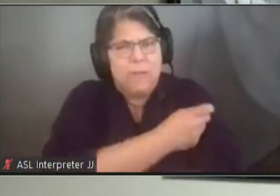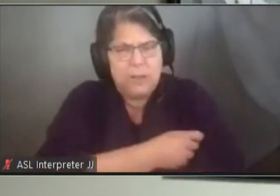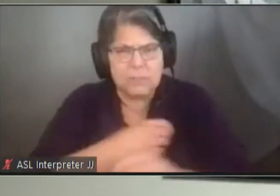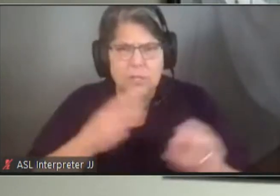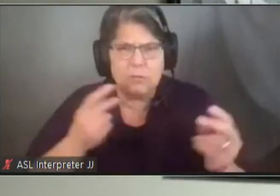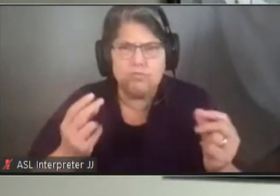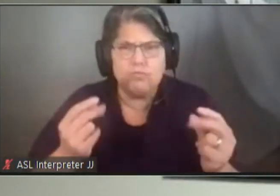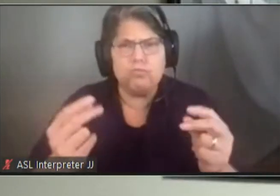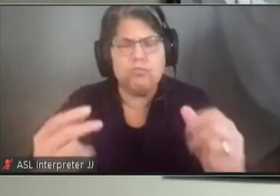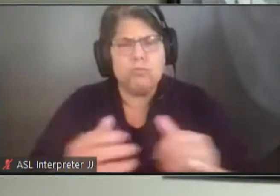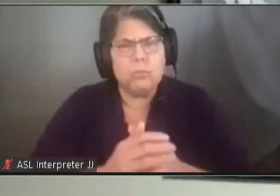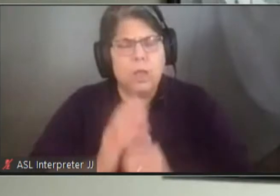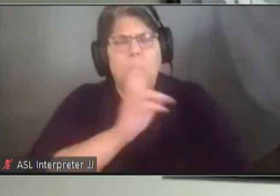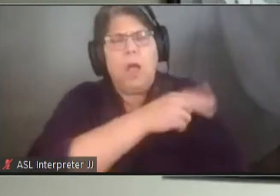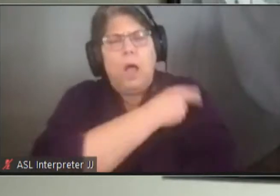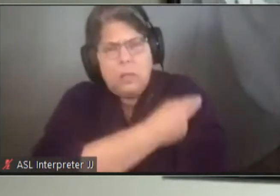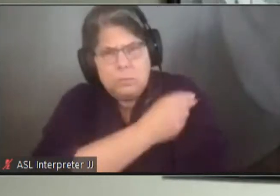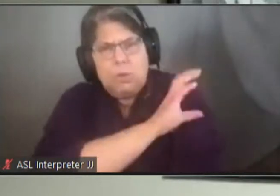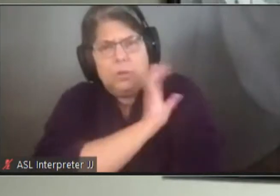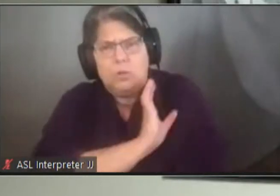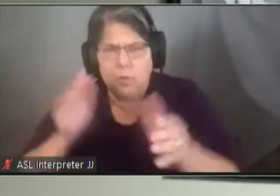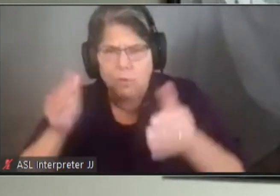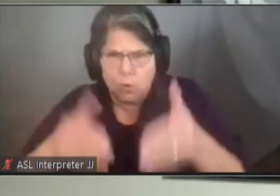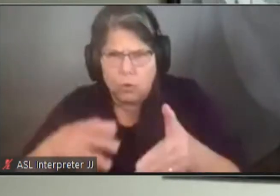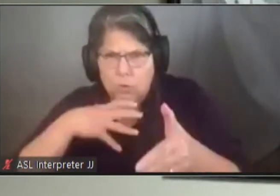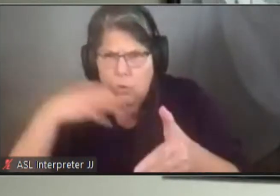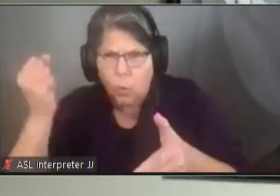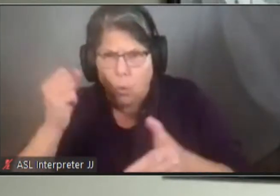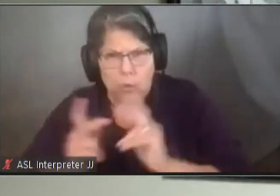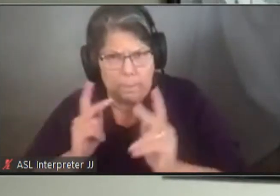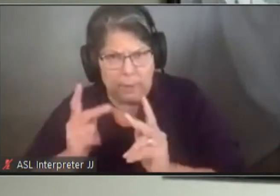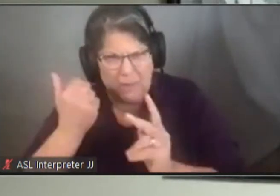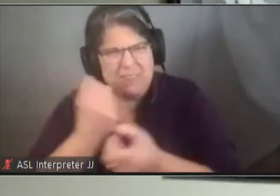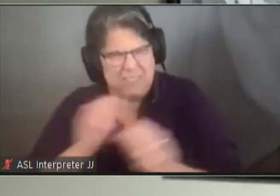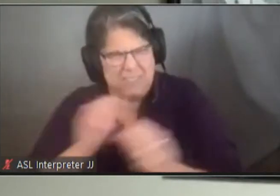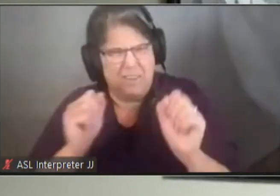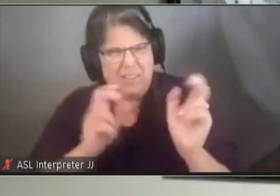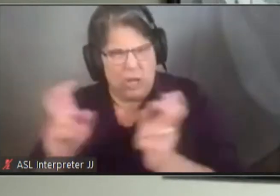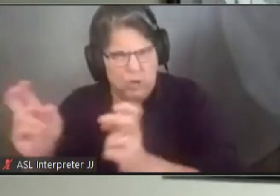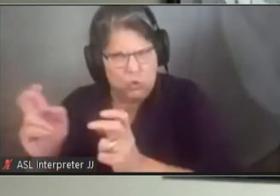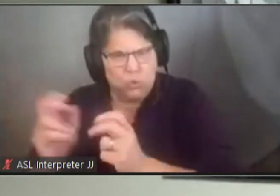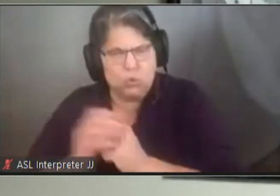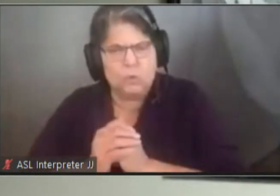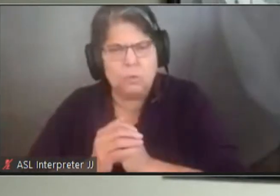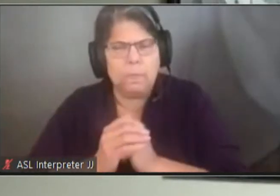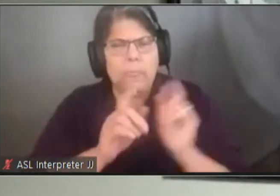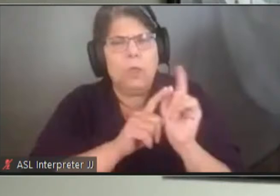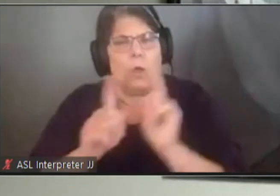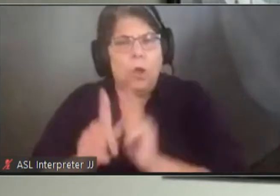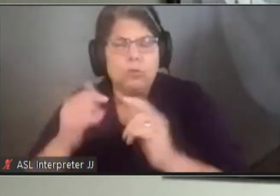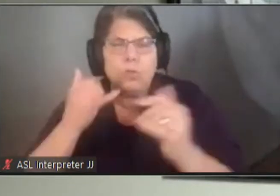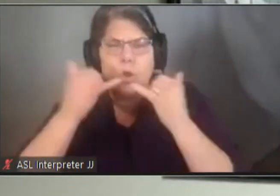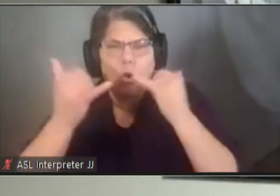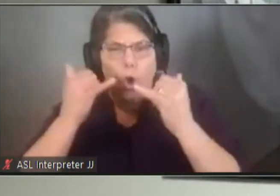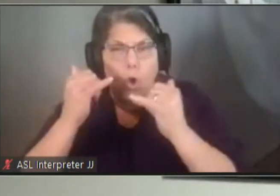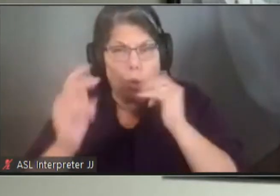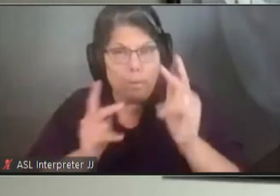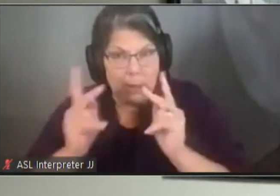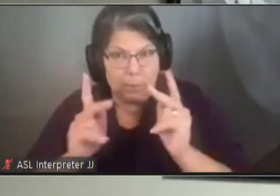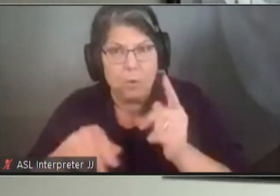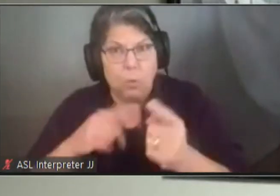focusing on the elderly population because of safety issues. The clinics are also calling those up who become eligible due to